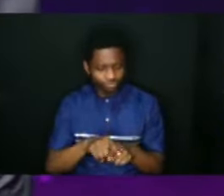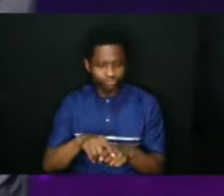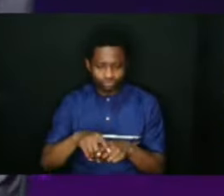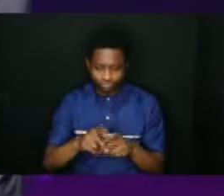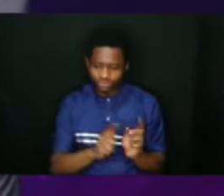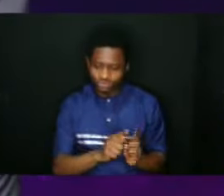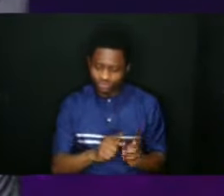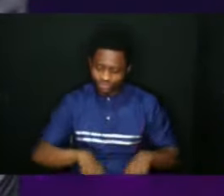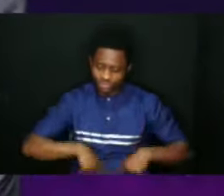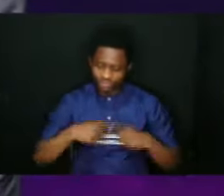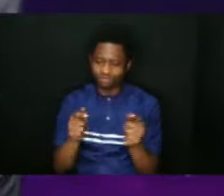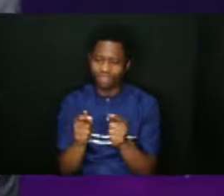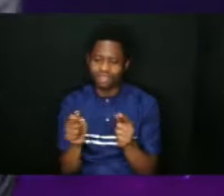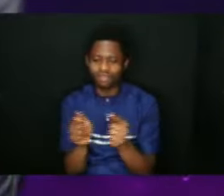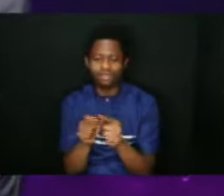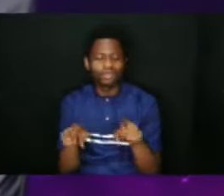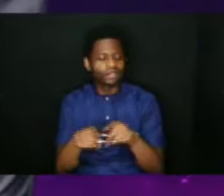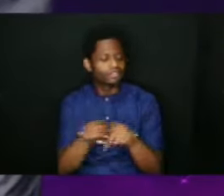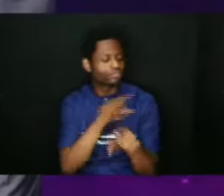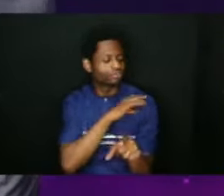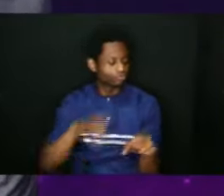Be a